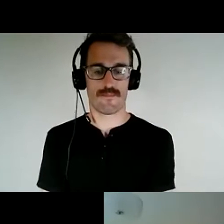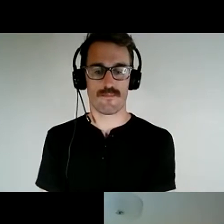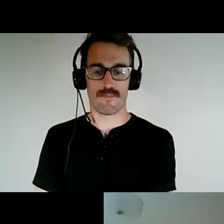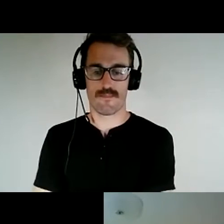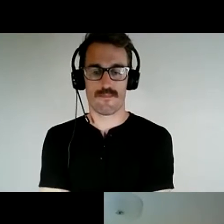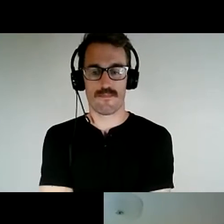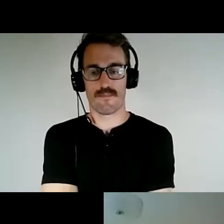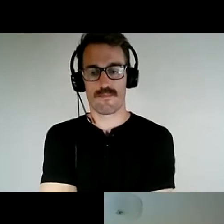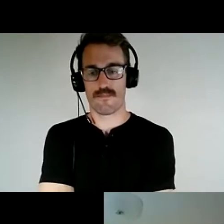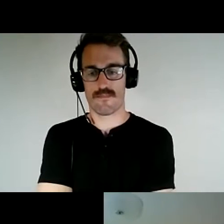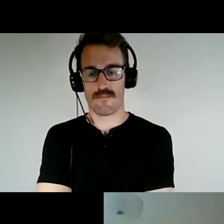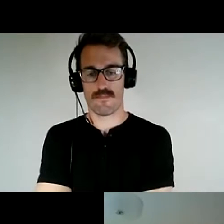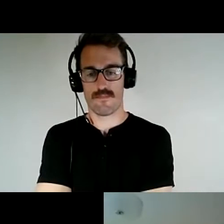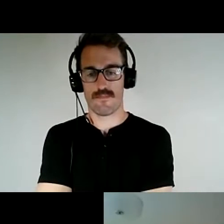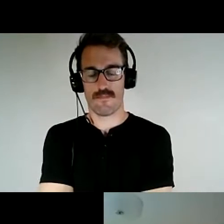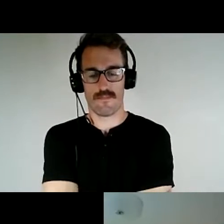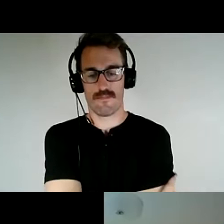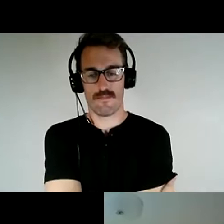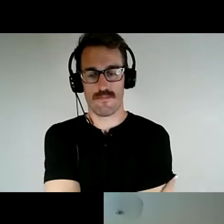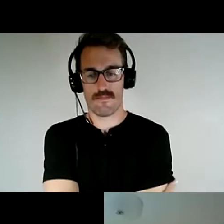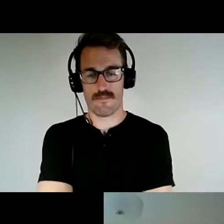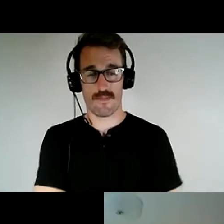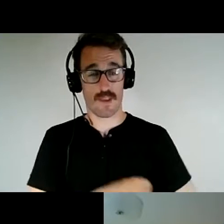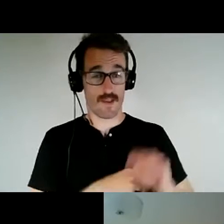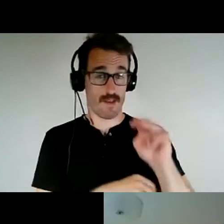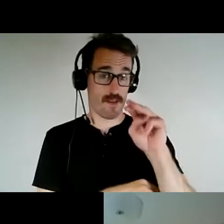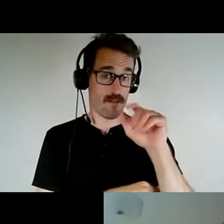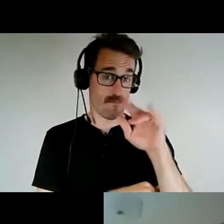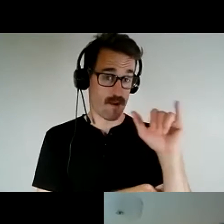that. Mary, are you able to be on now?